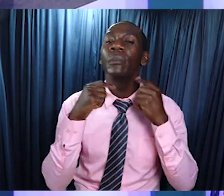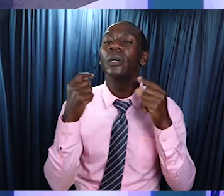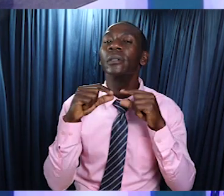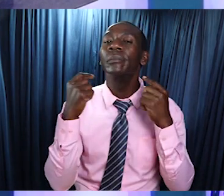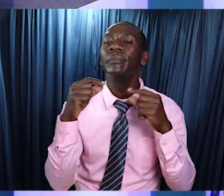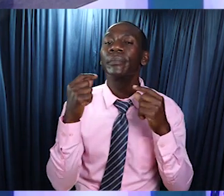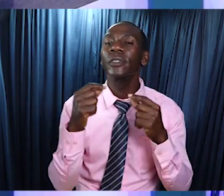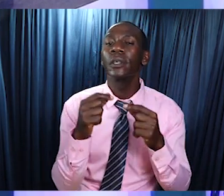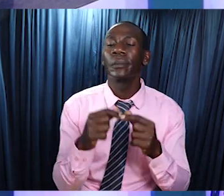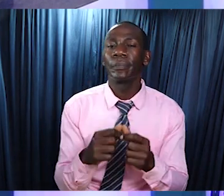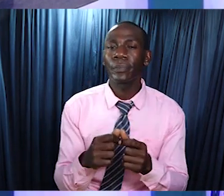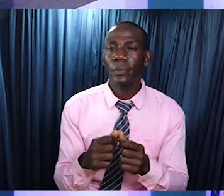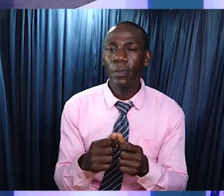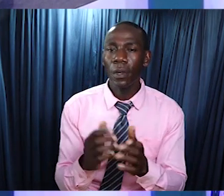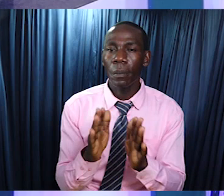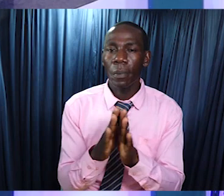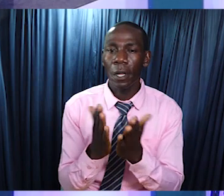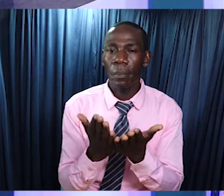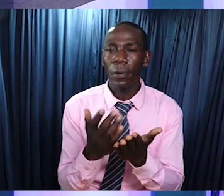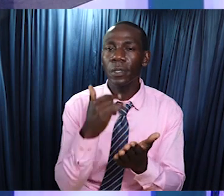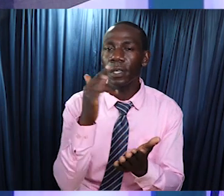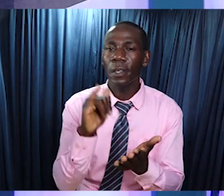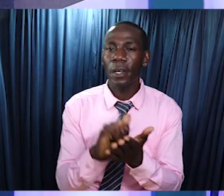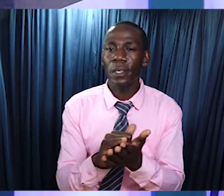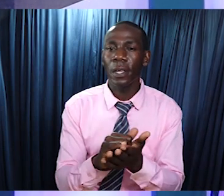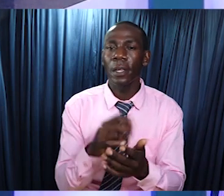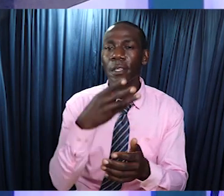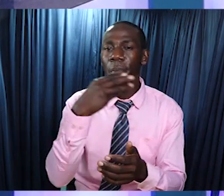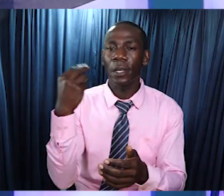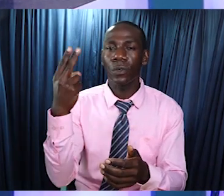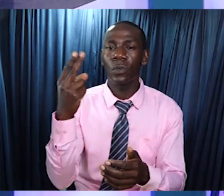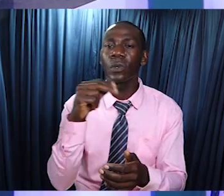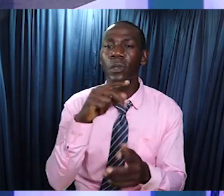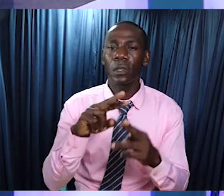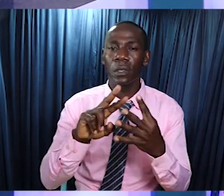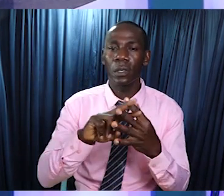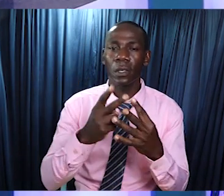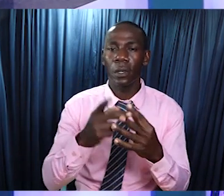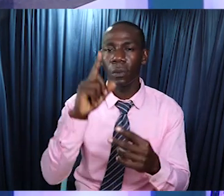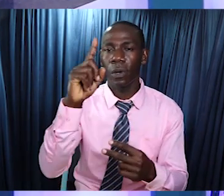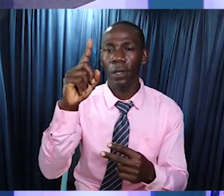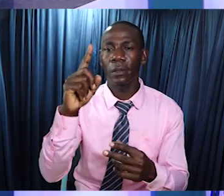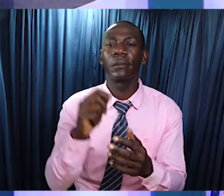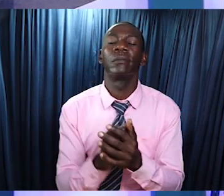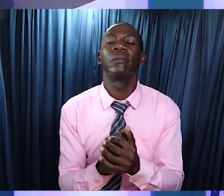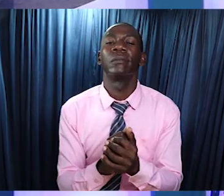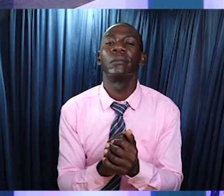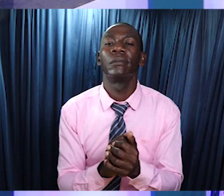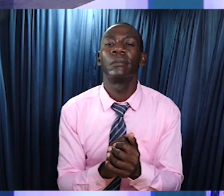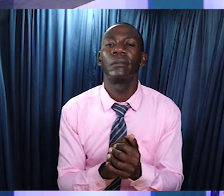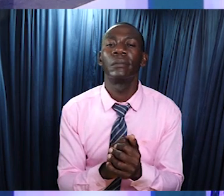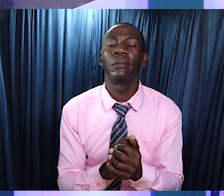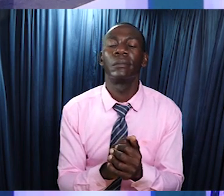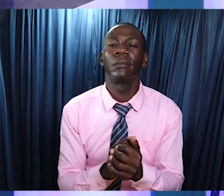can't overcome the devil solely. The Bible says better two than one. Hallelujah. Hallelujah.